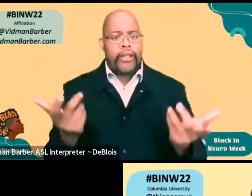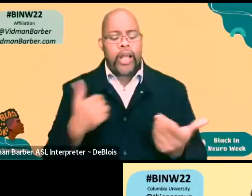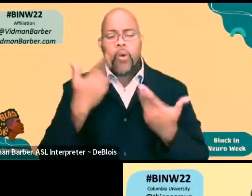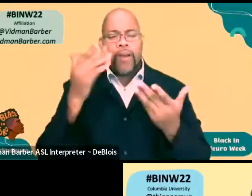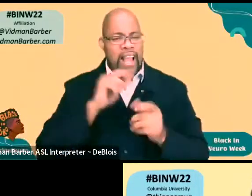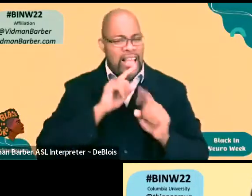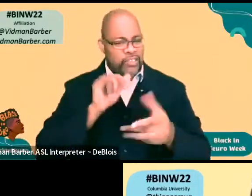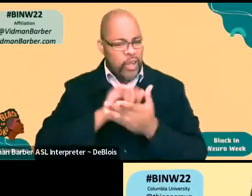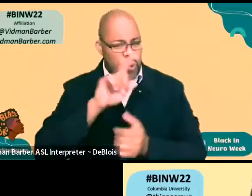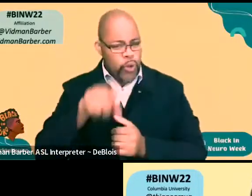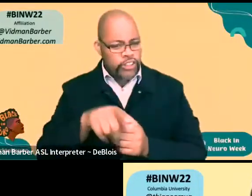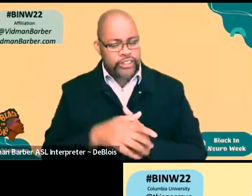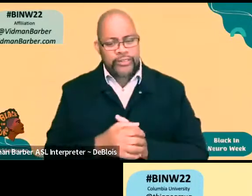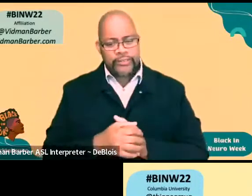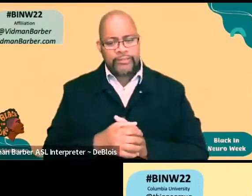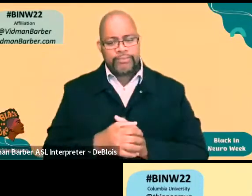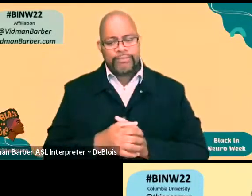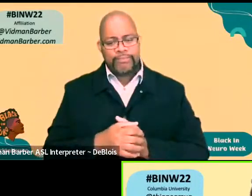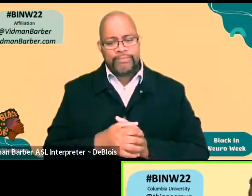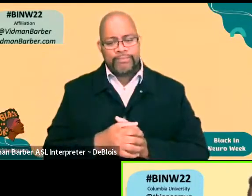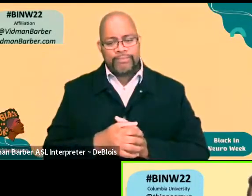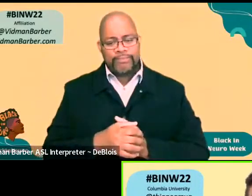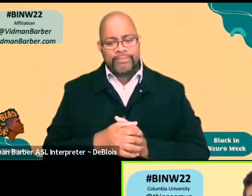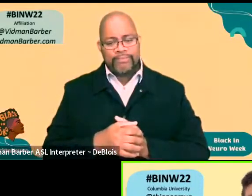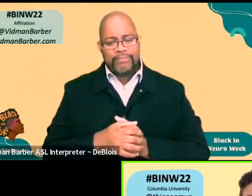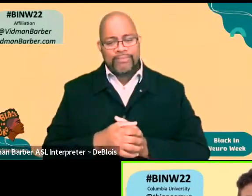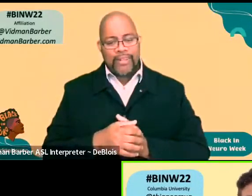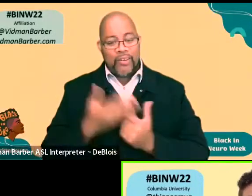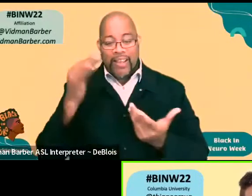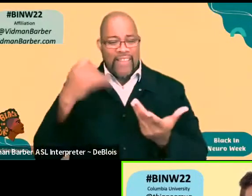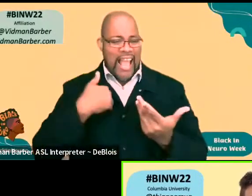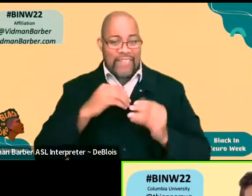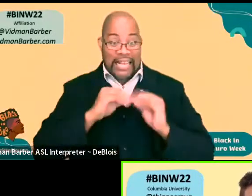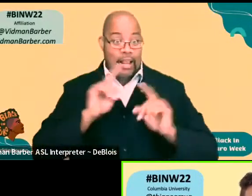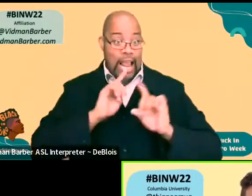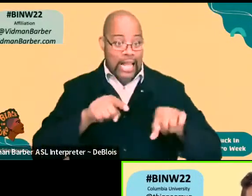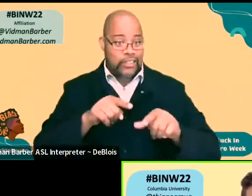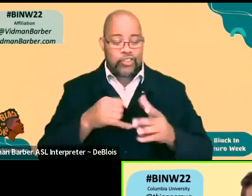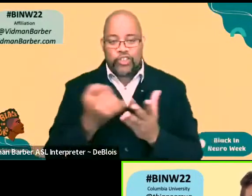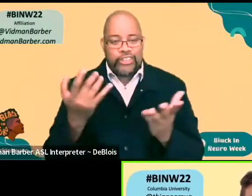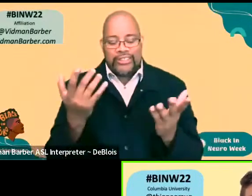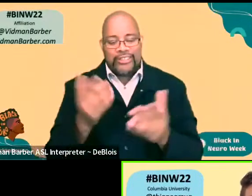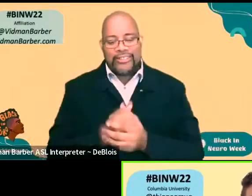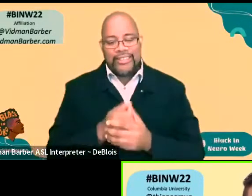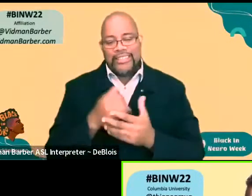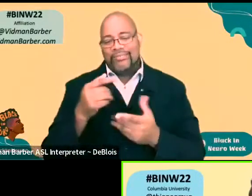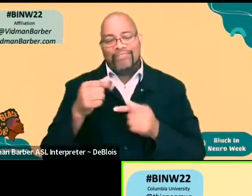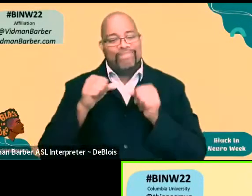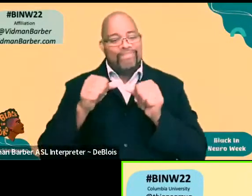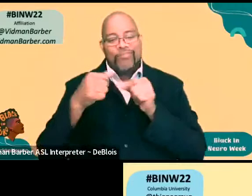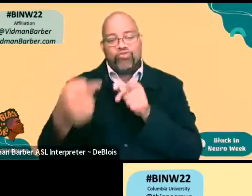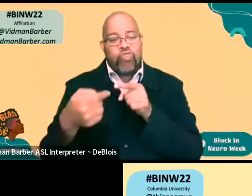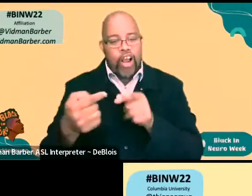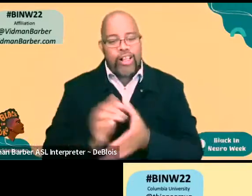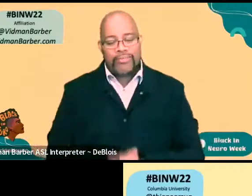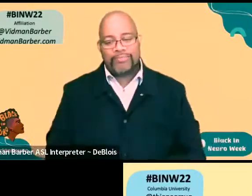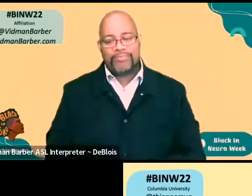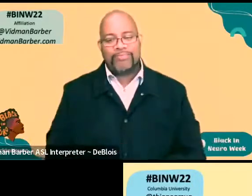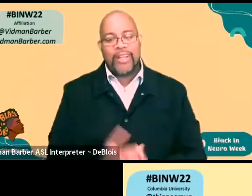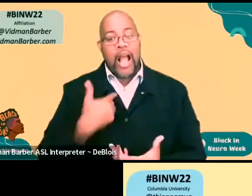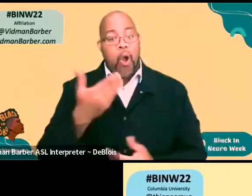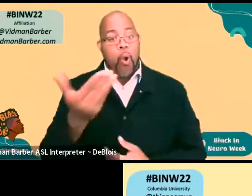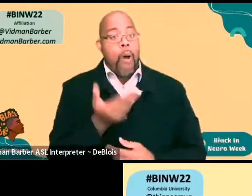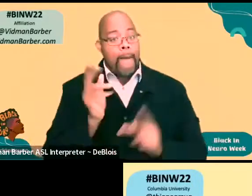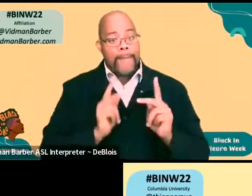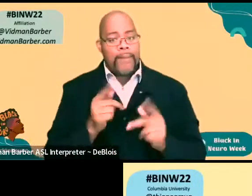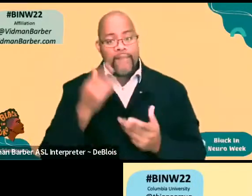if I answer your question. I mean, I don't know if there is a clear answer. It is just a constant struggle. Yeah, I'd welcome